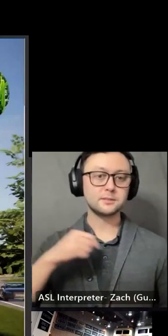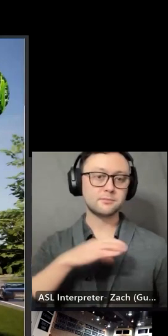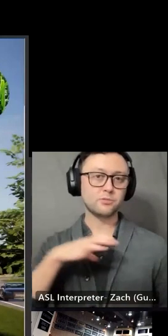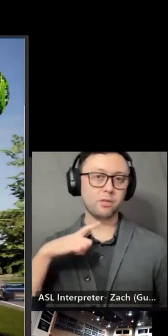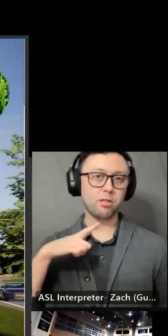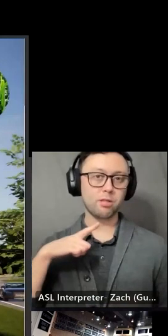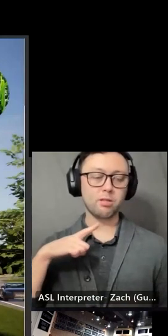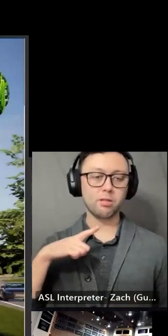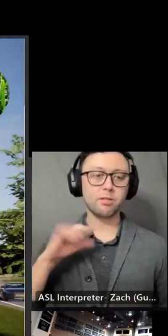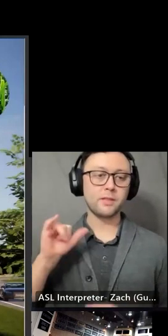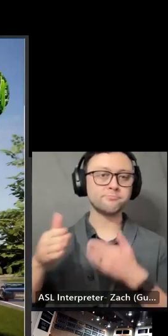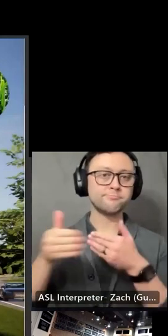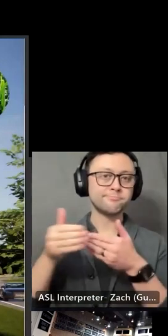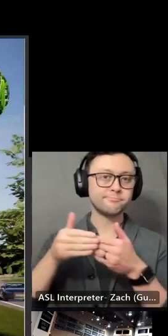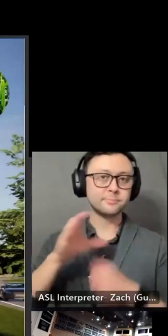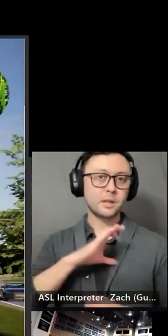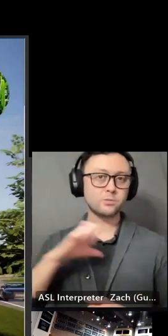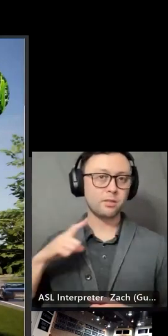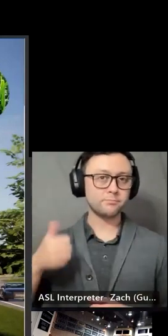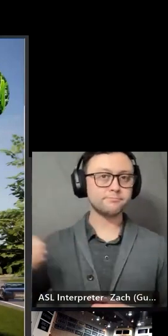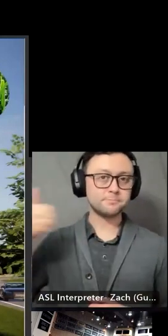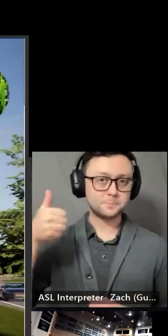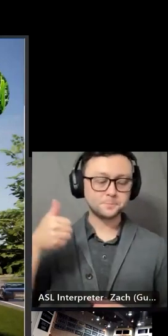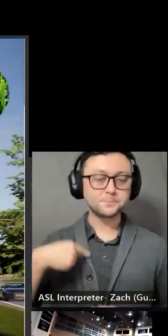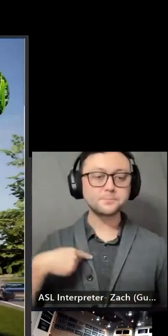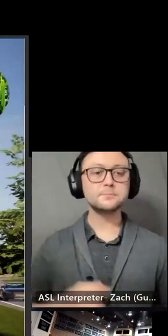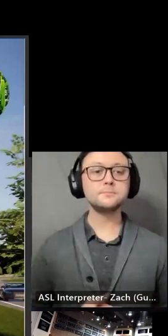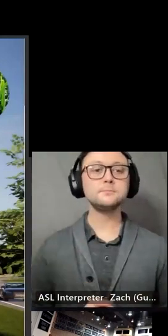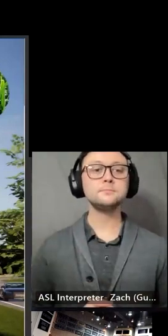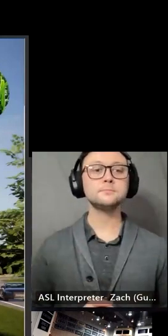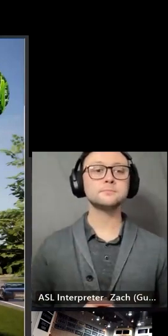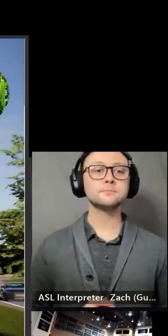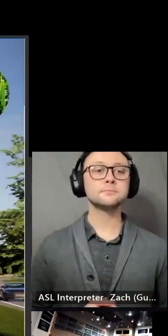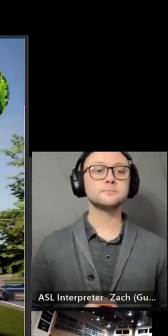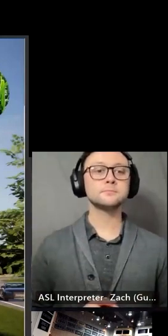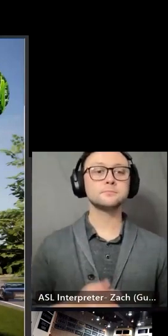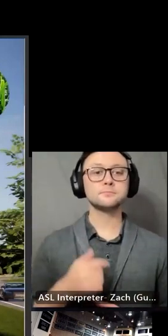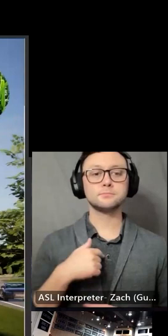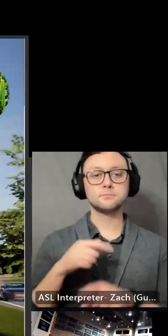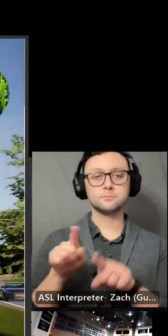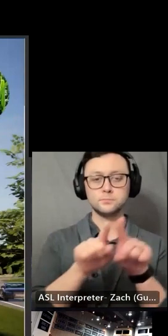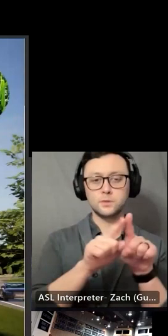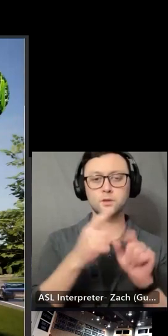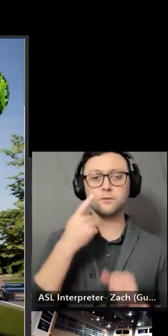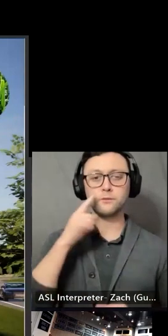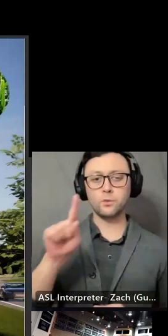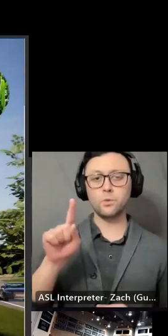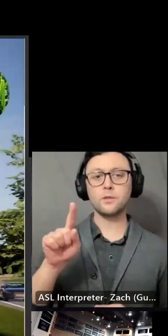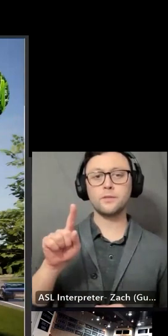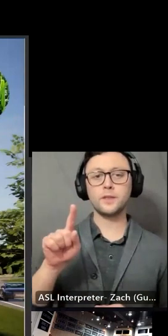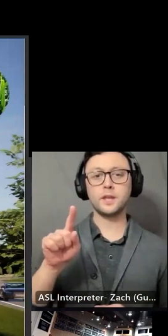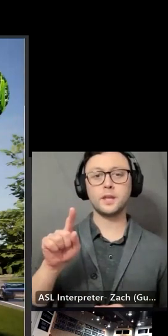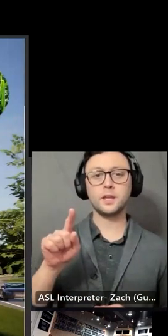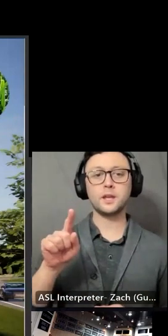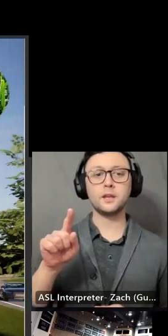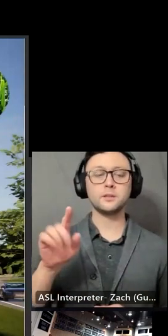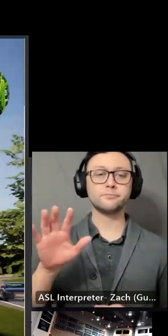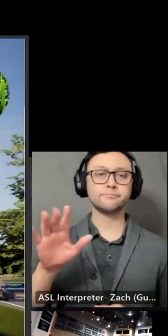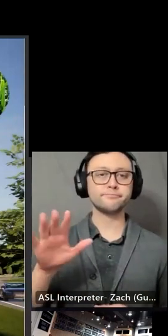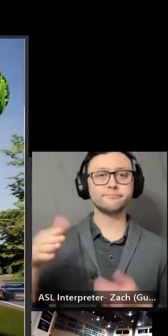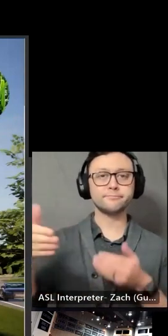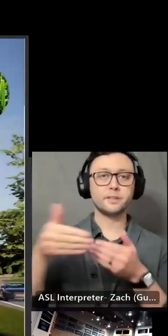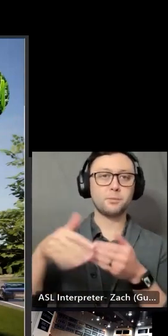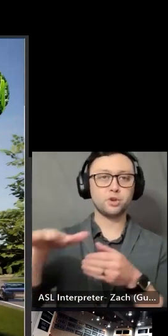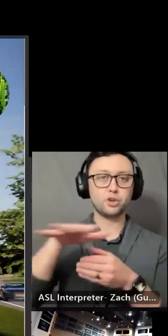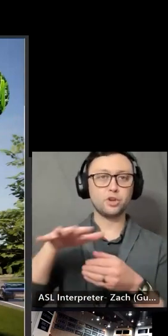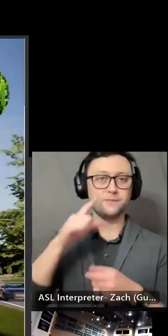Council. I'm also the chairperson for the ASSU Martin of South Street Neighbor Association, which has been in